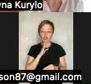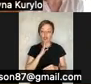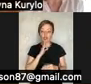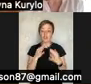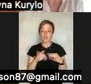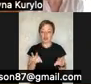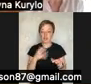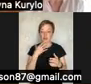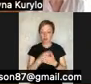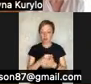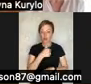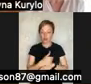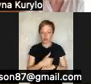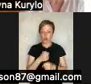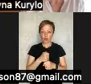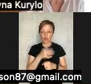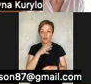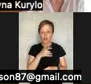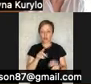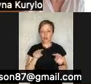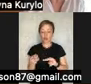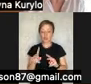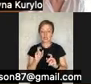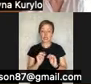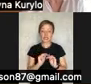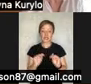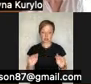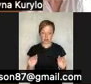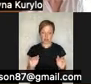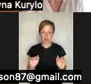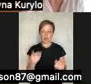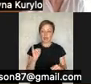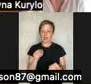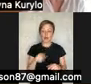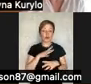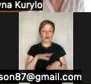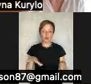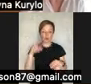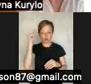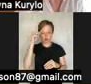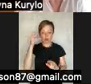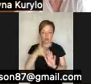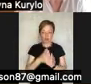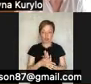and she was describing the work that the women do, taking care of their children